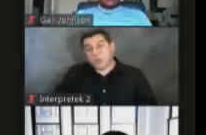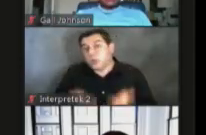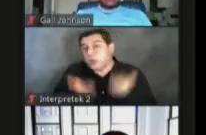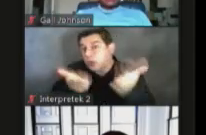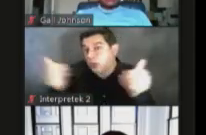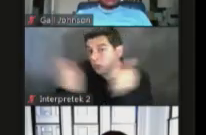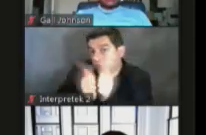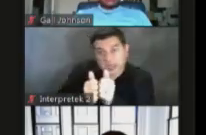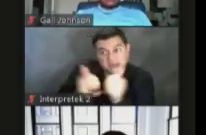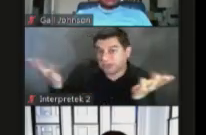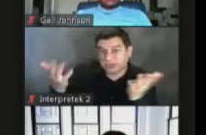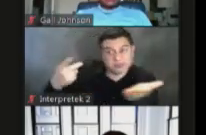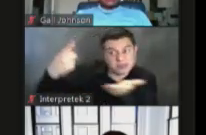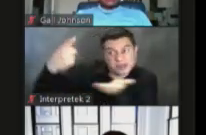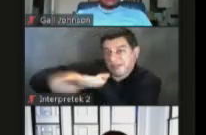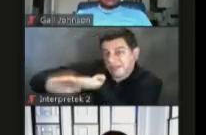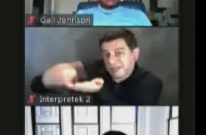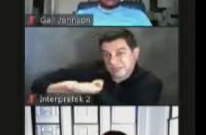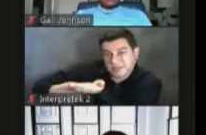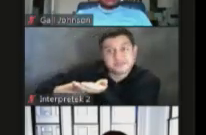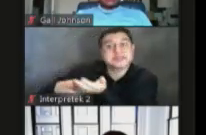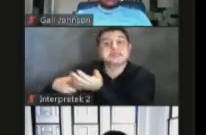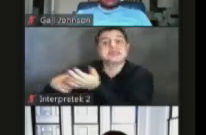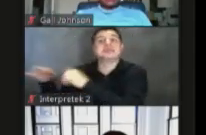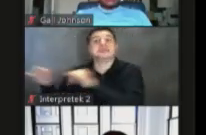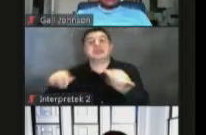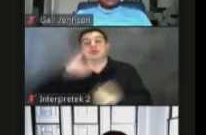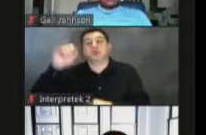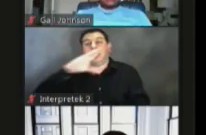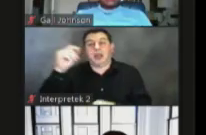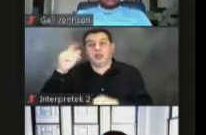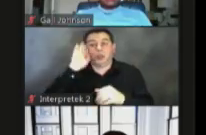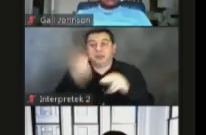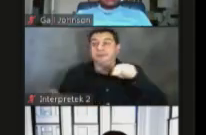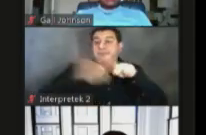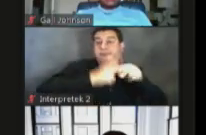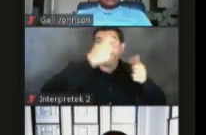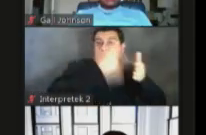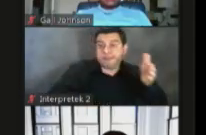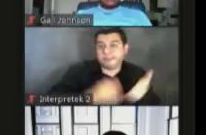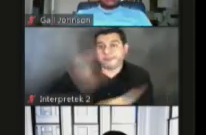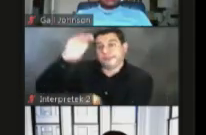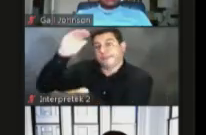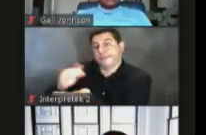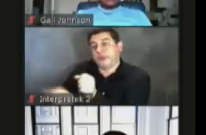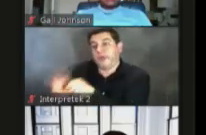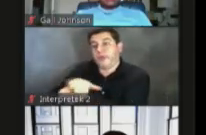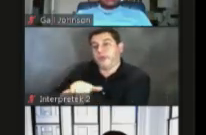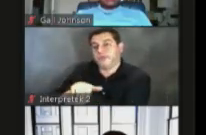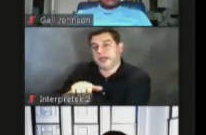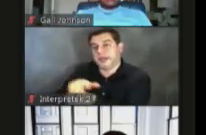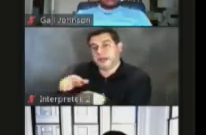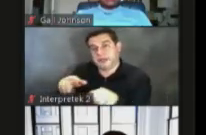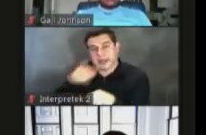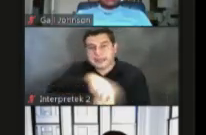insurance companies are raising premiums and dropping coverage on older homes that constitute nearly 2/3 of